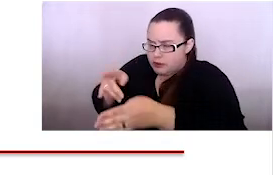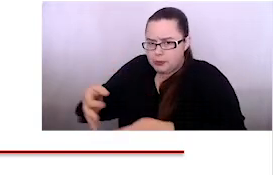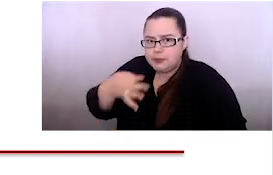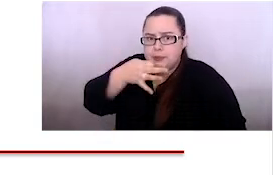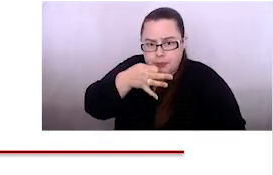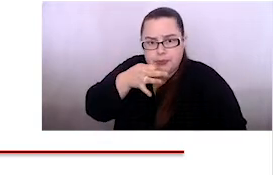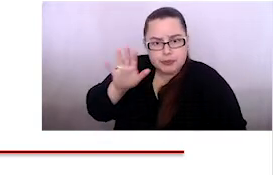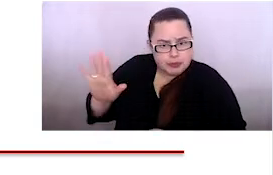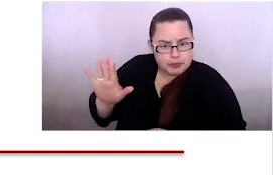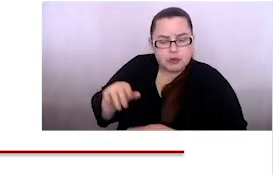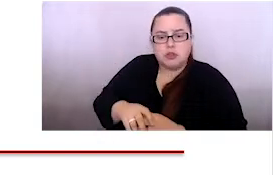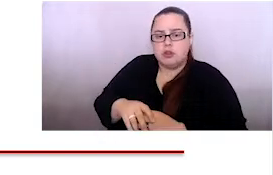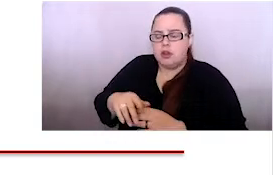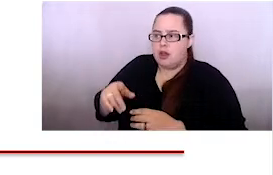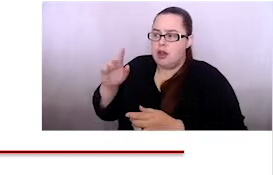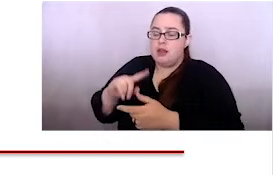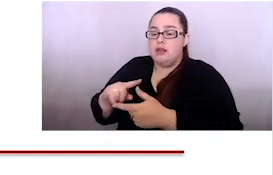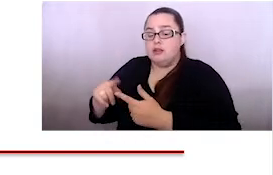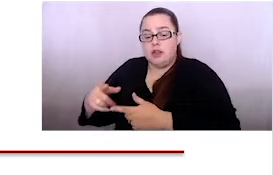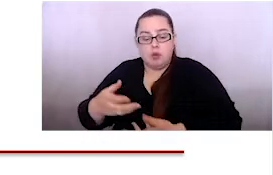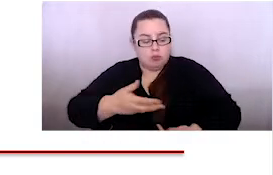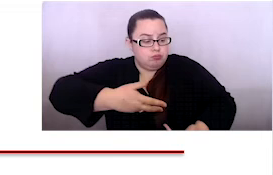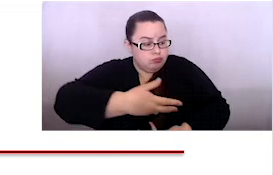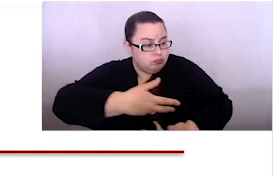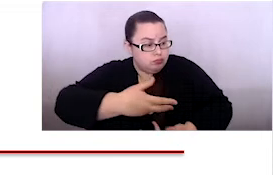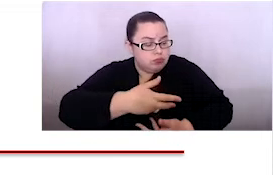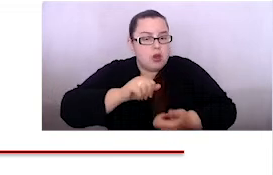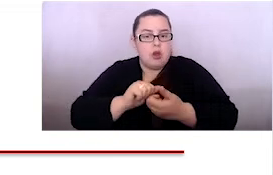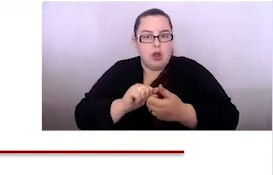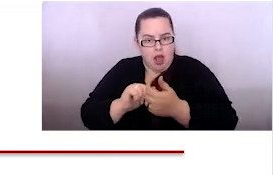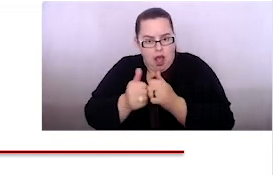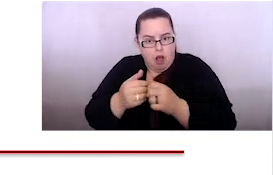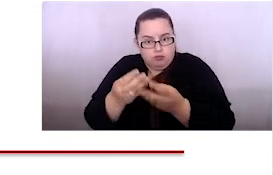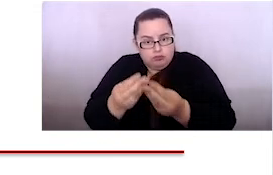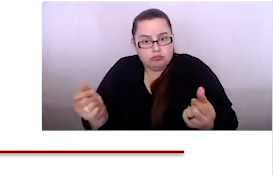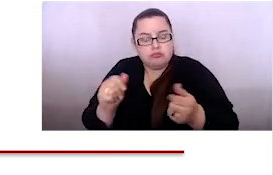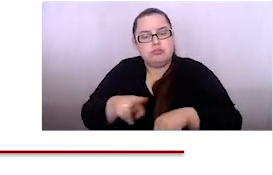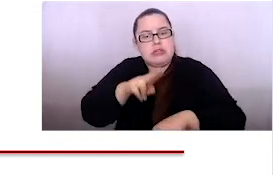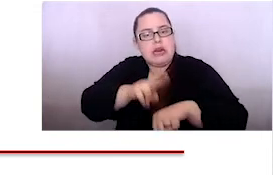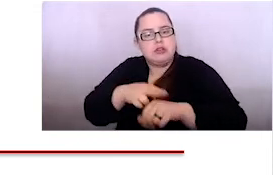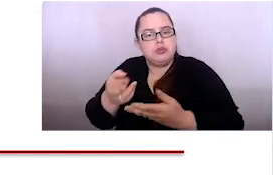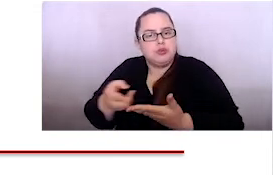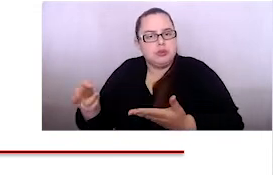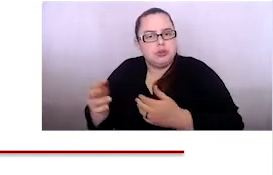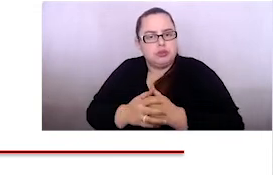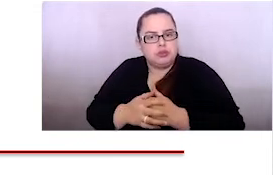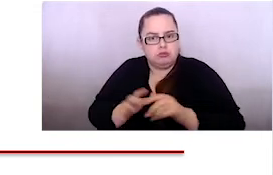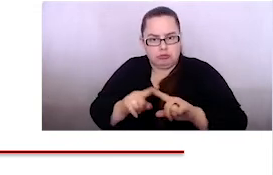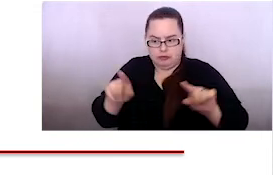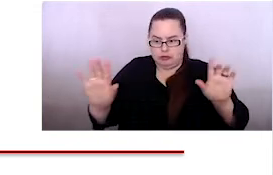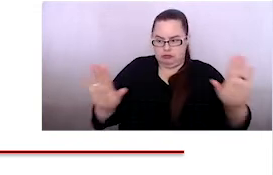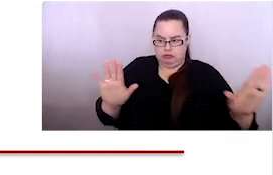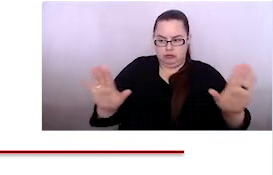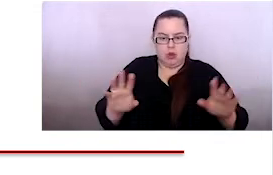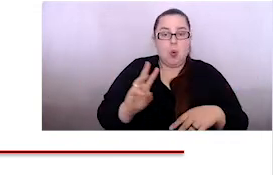try to treat you with natural resources. The only difference is that Western